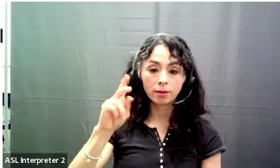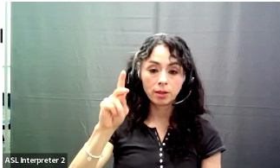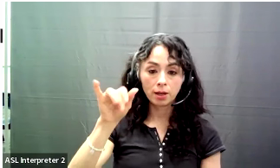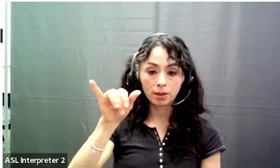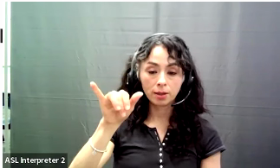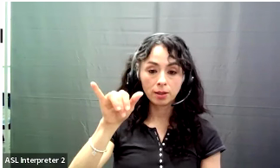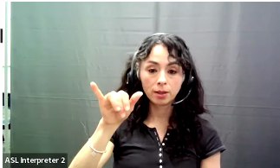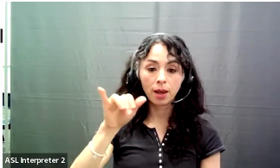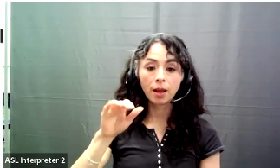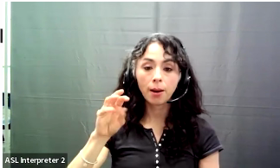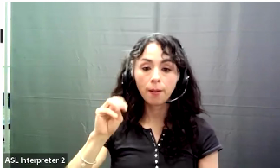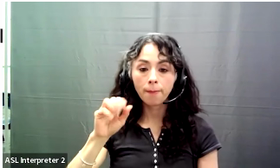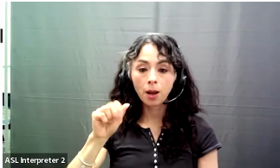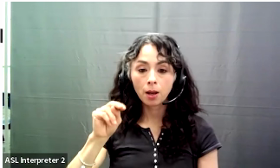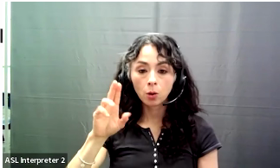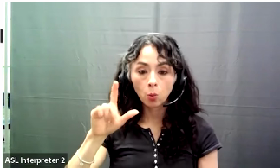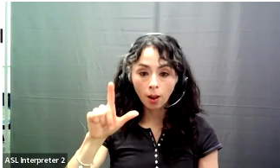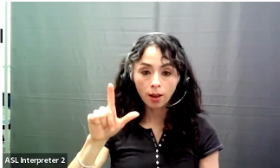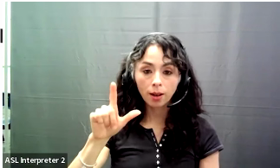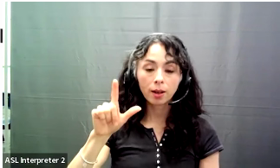the same as Manuel.